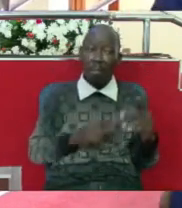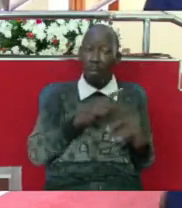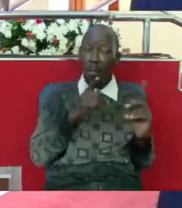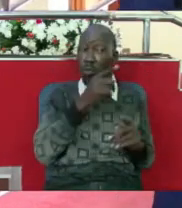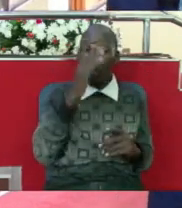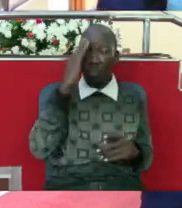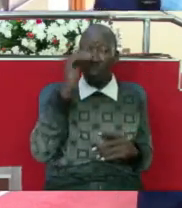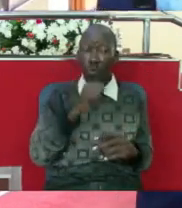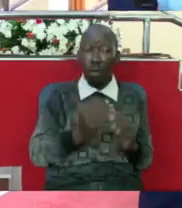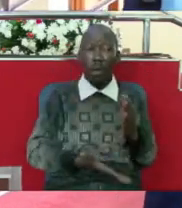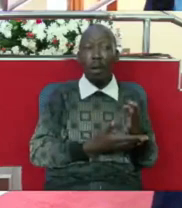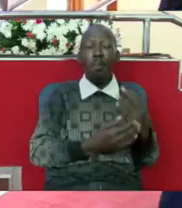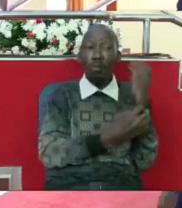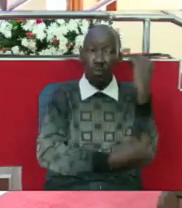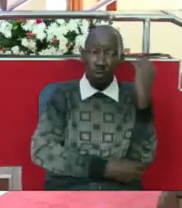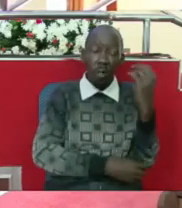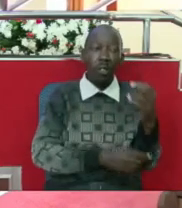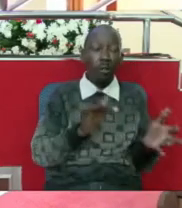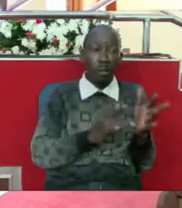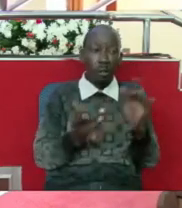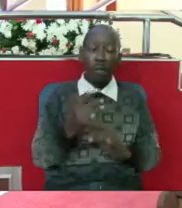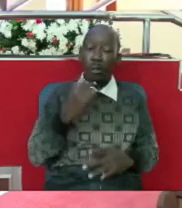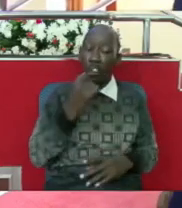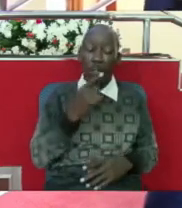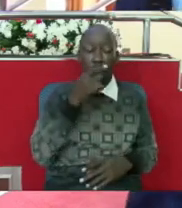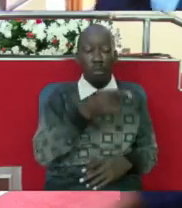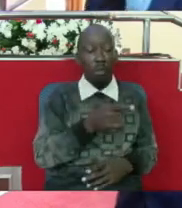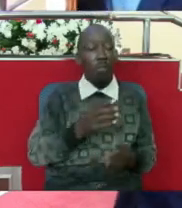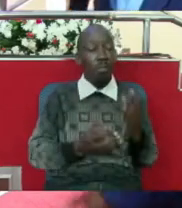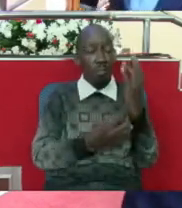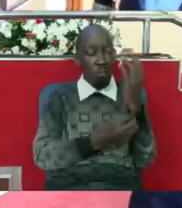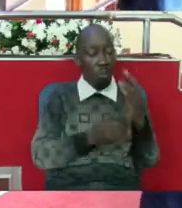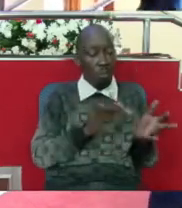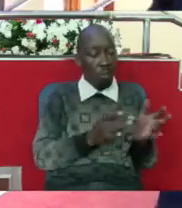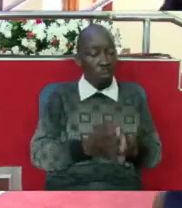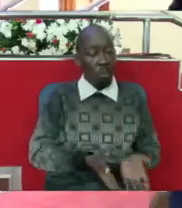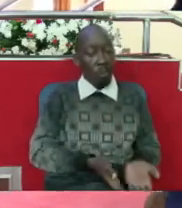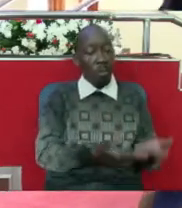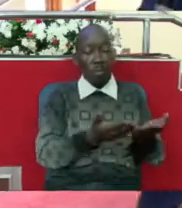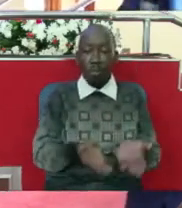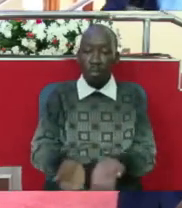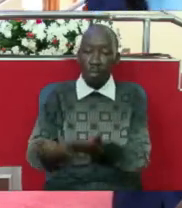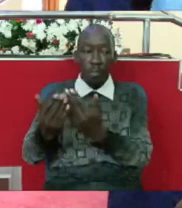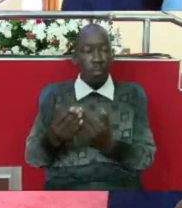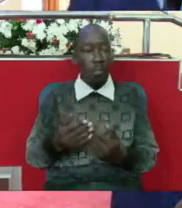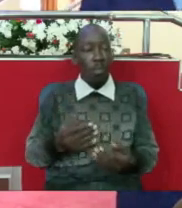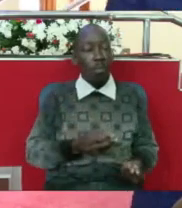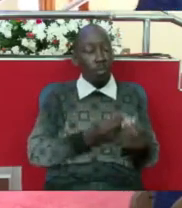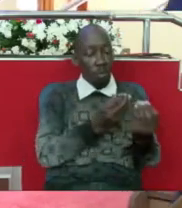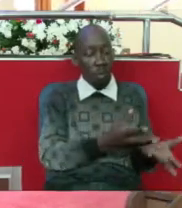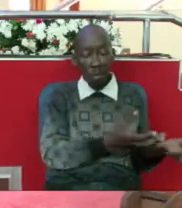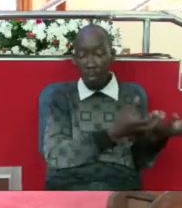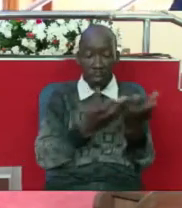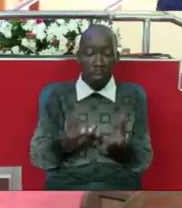saidia maskini. Jesus said, he that giveth to the poor, so aliweza kuwapatia maskini, lends money to the Lord,